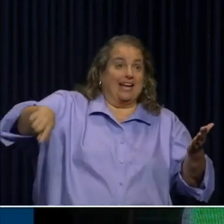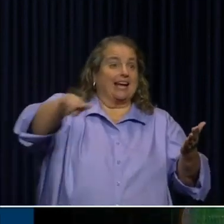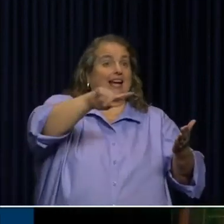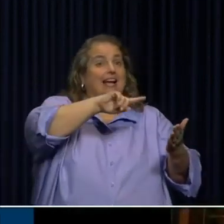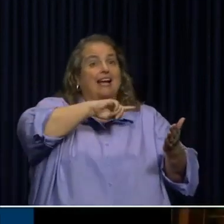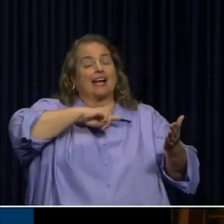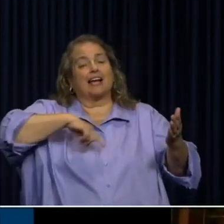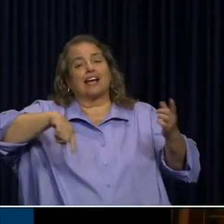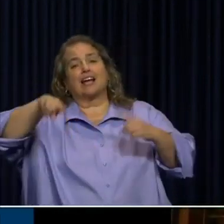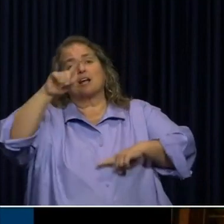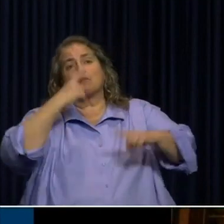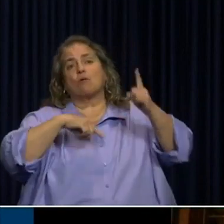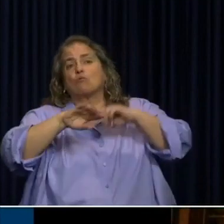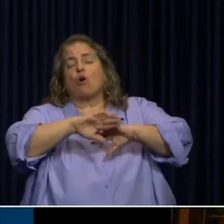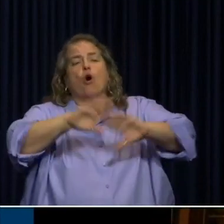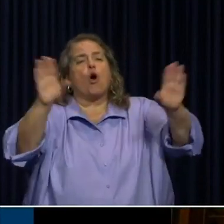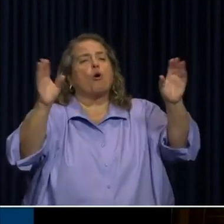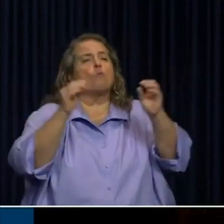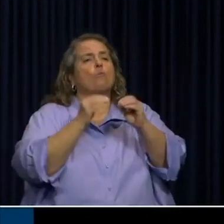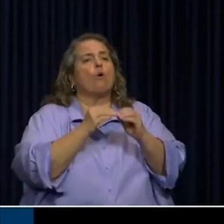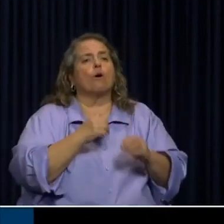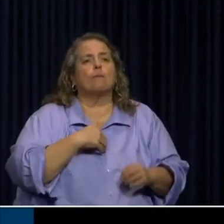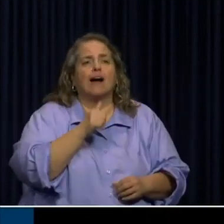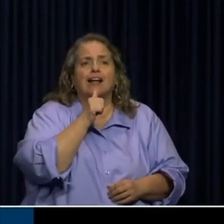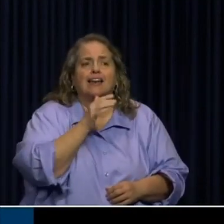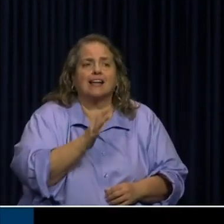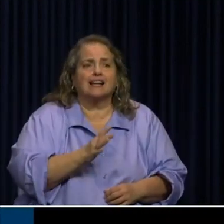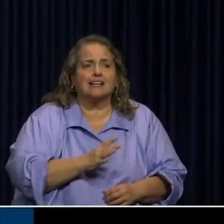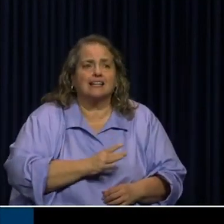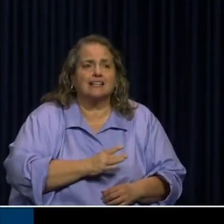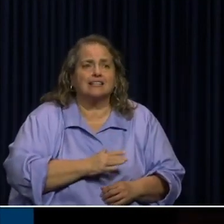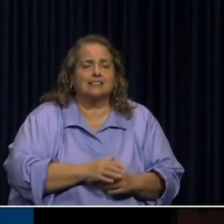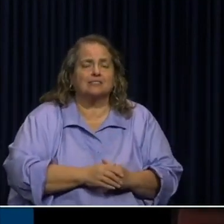Weep no more, my lady,